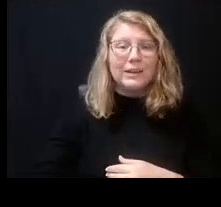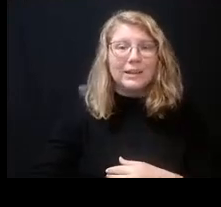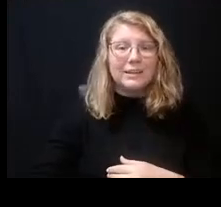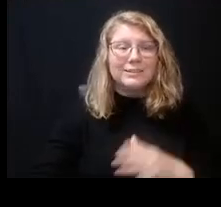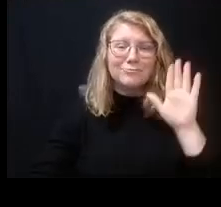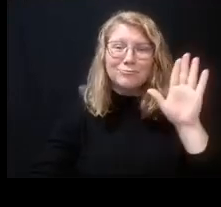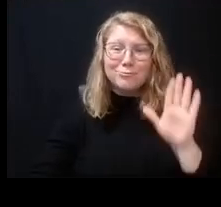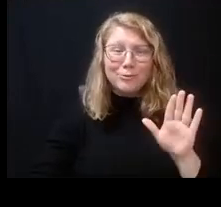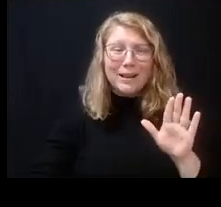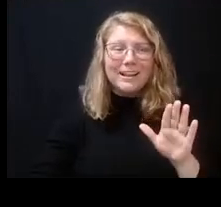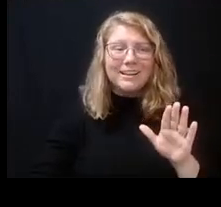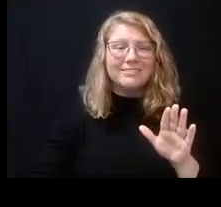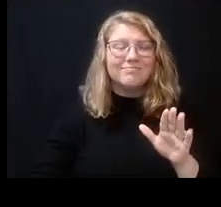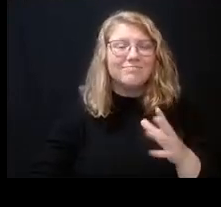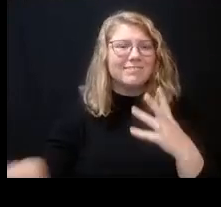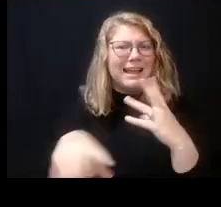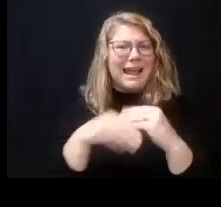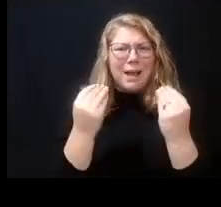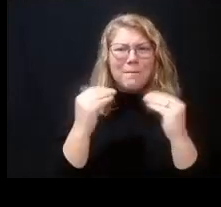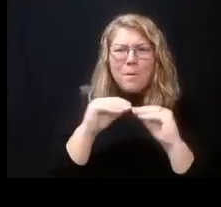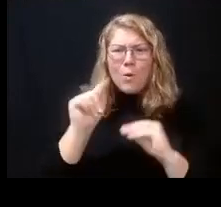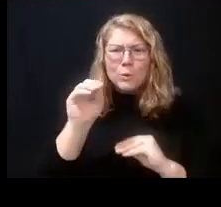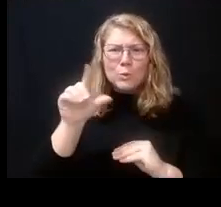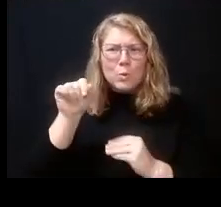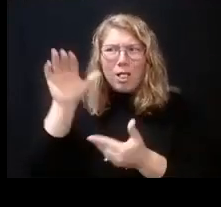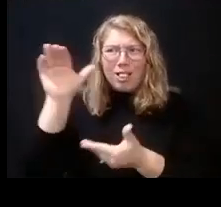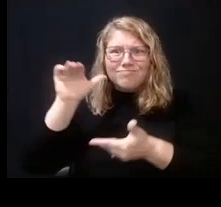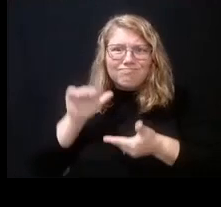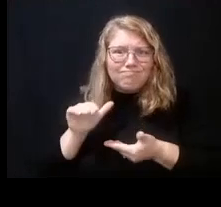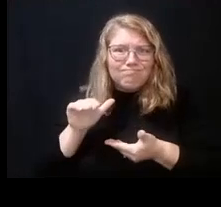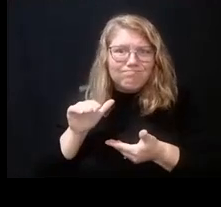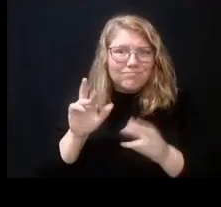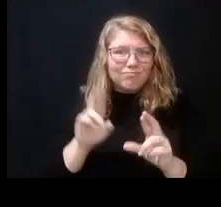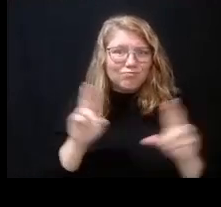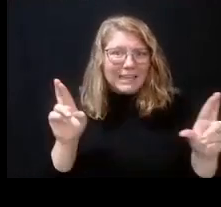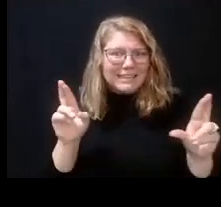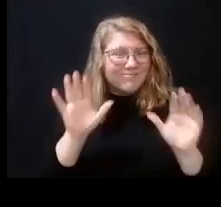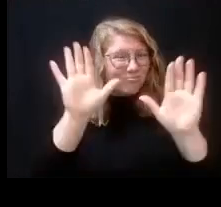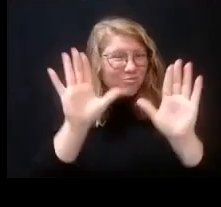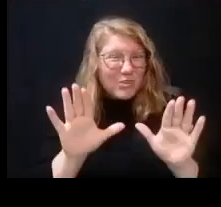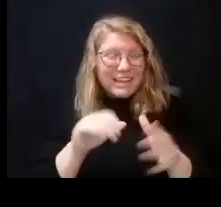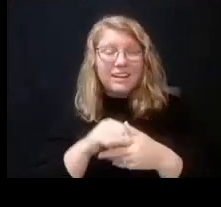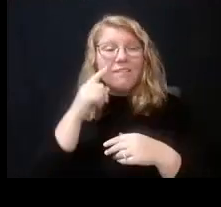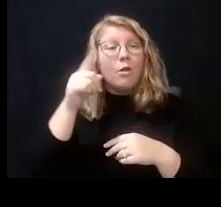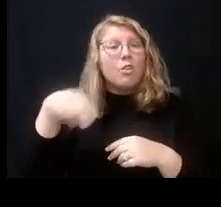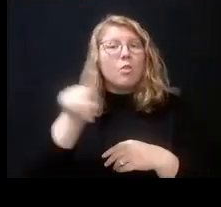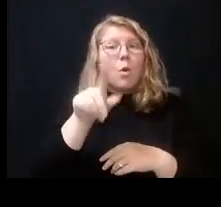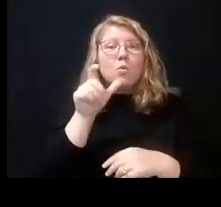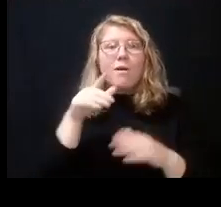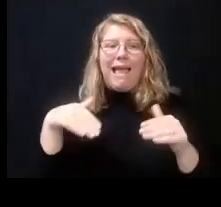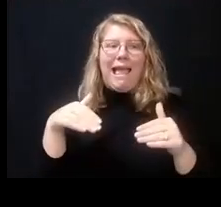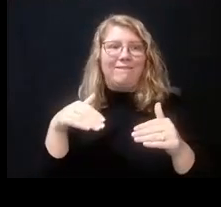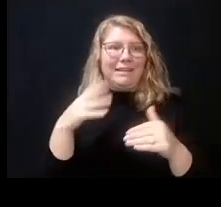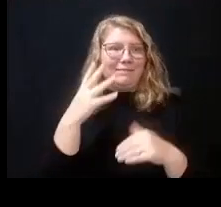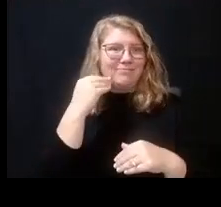Great. To add more tools to my toolbox. Excellent. And for those of you who haven't done